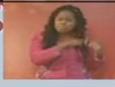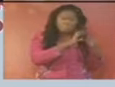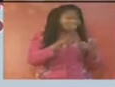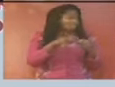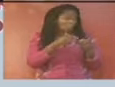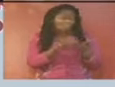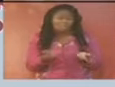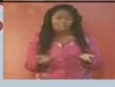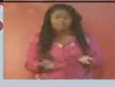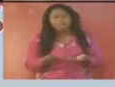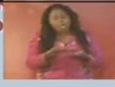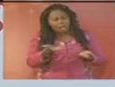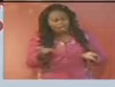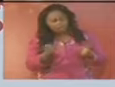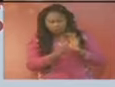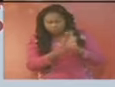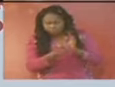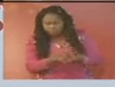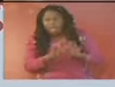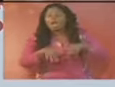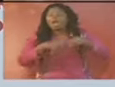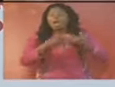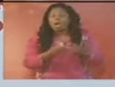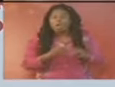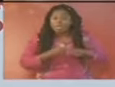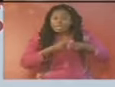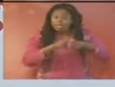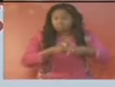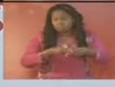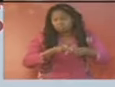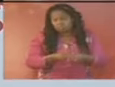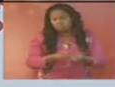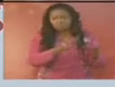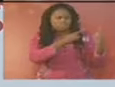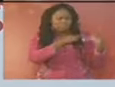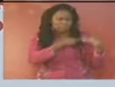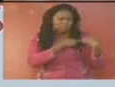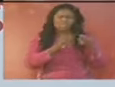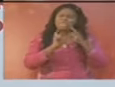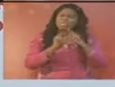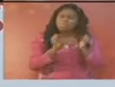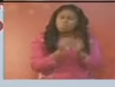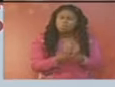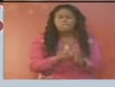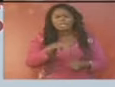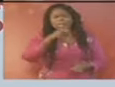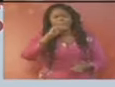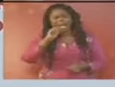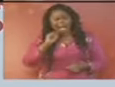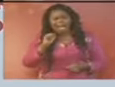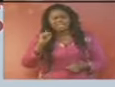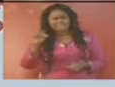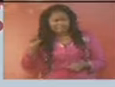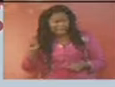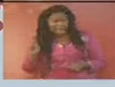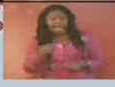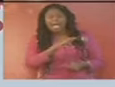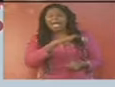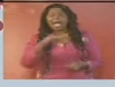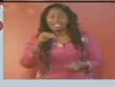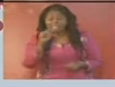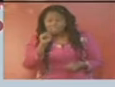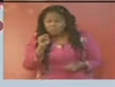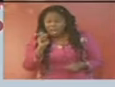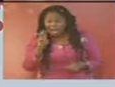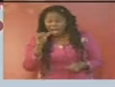out to the Hindu community, both the Mahasabha and Swaha, very quietly, to